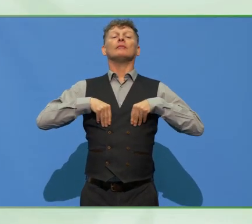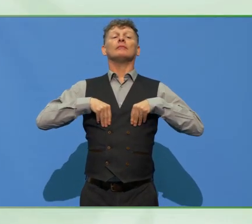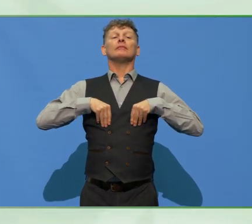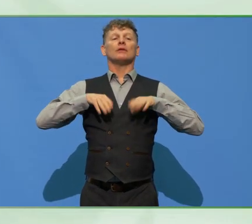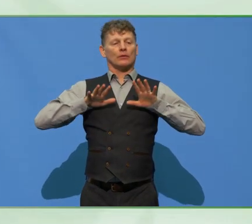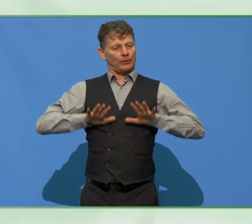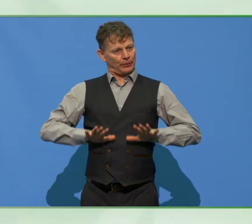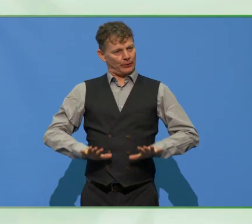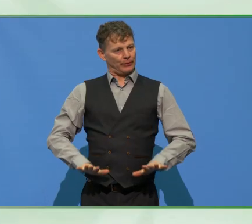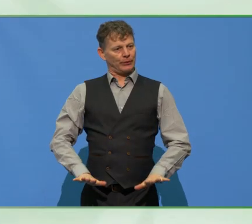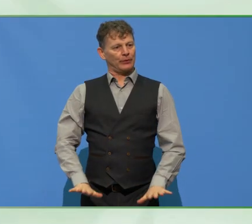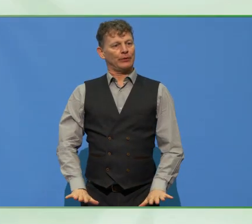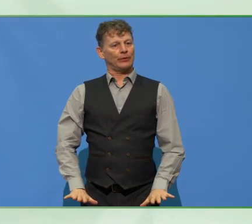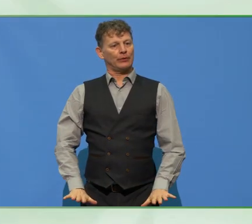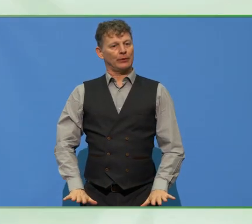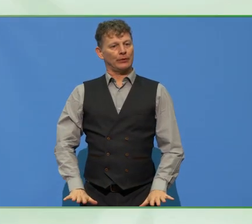and out.